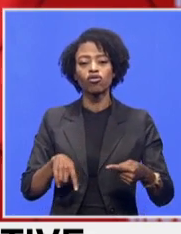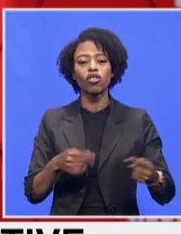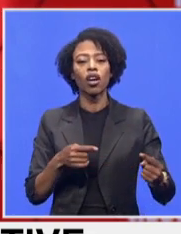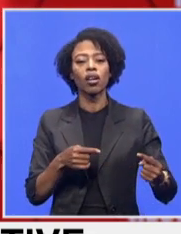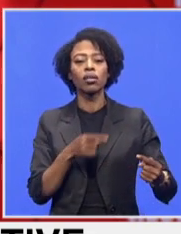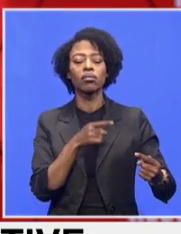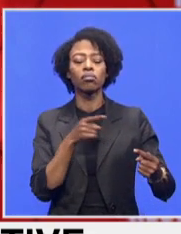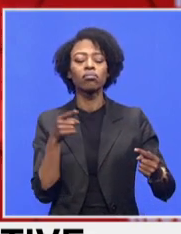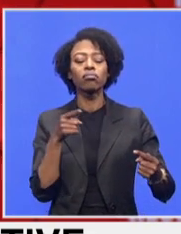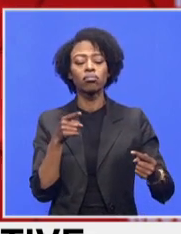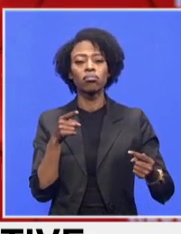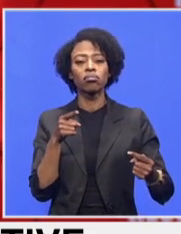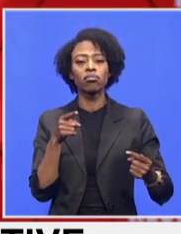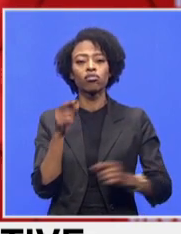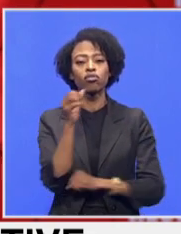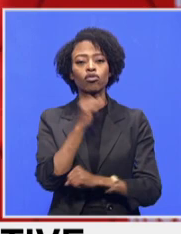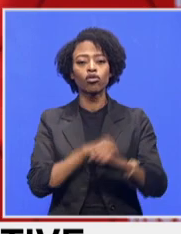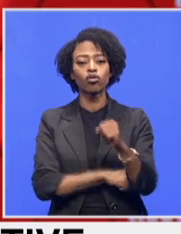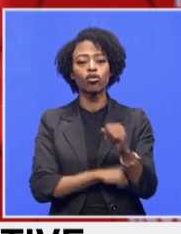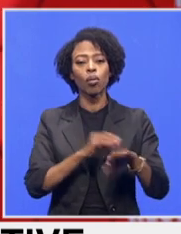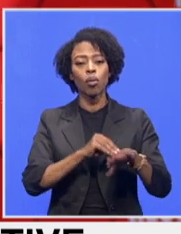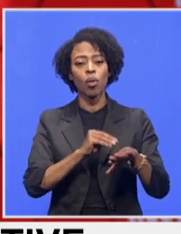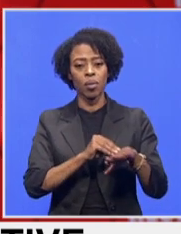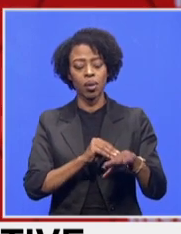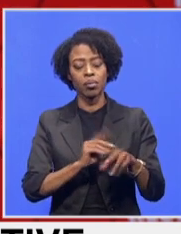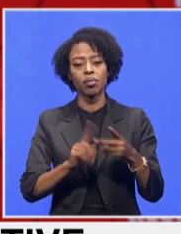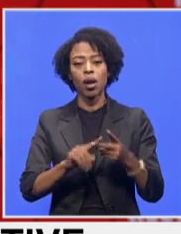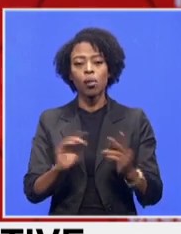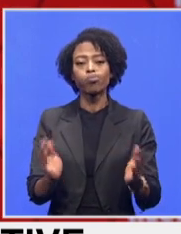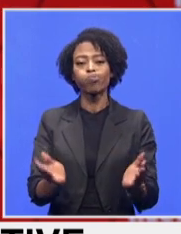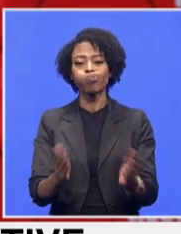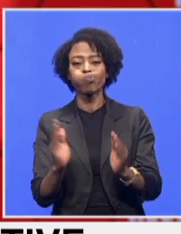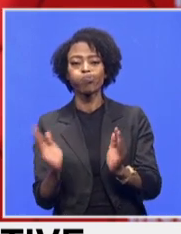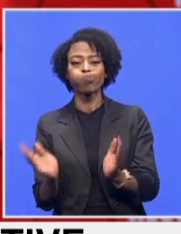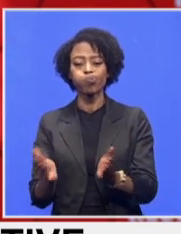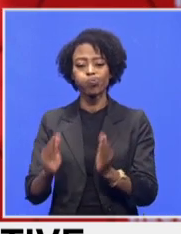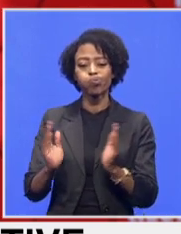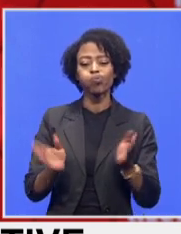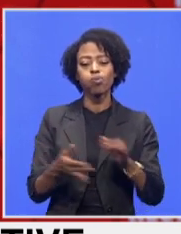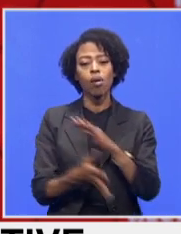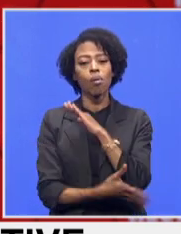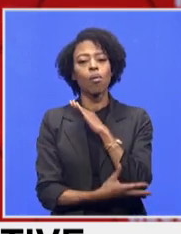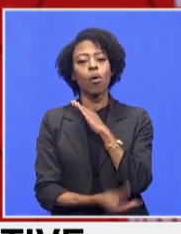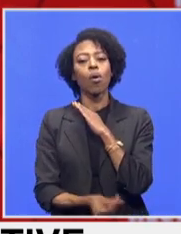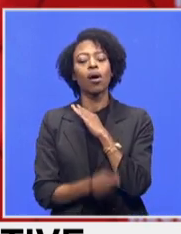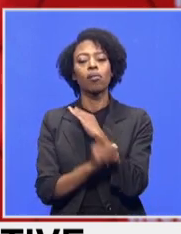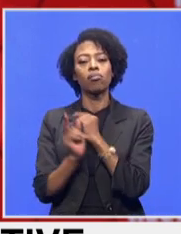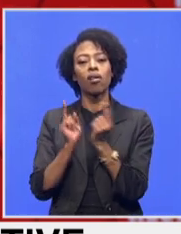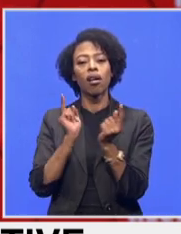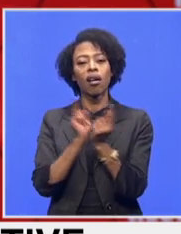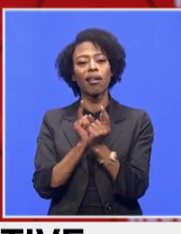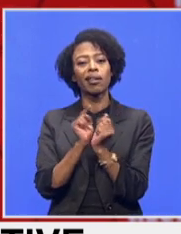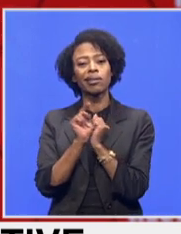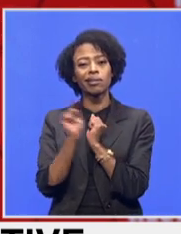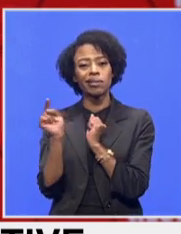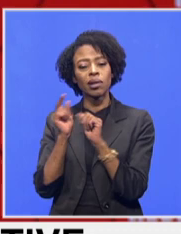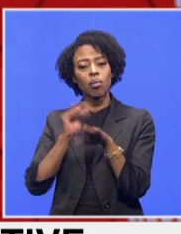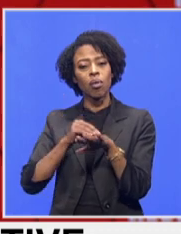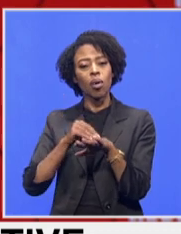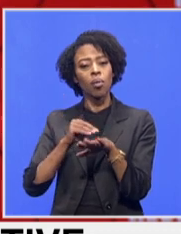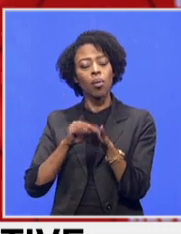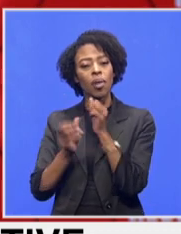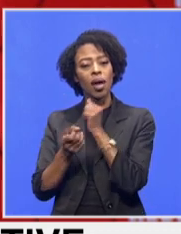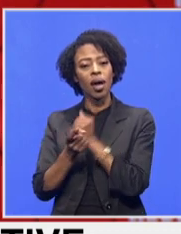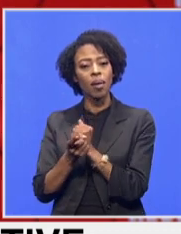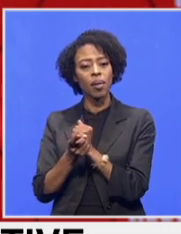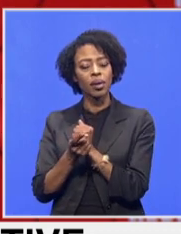the structural crisis and mobilize the poor against the unfolding crisis